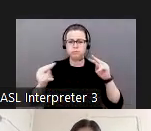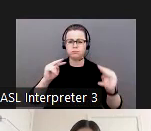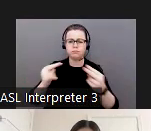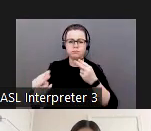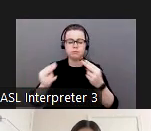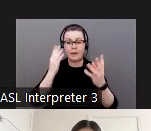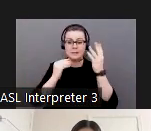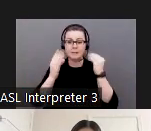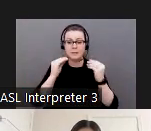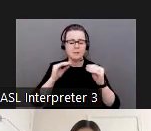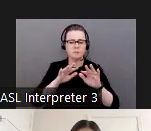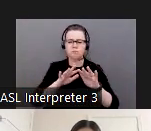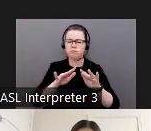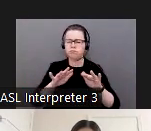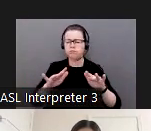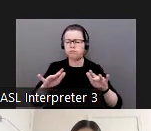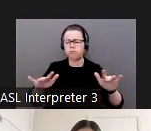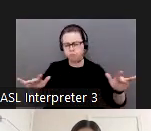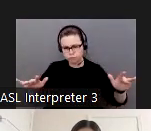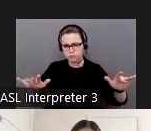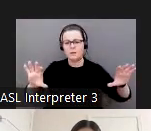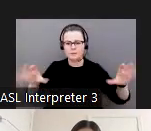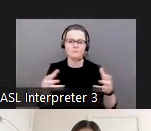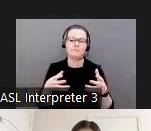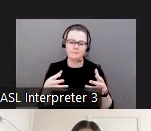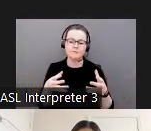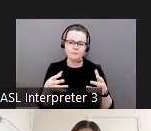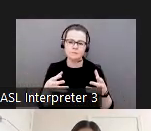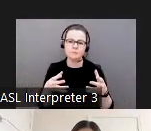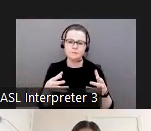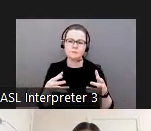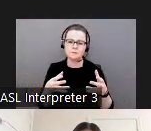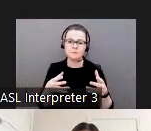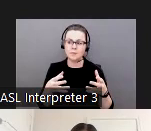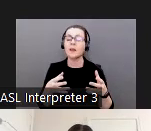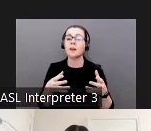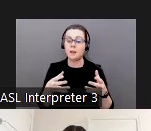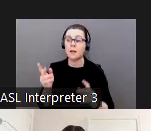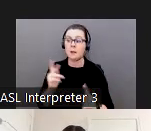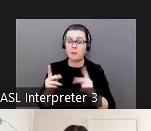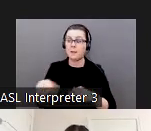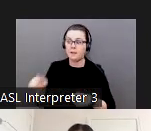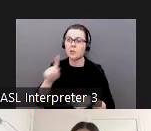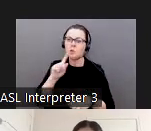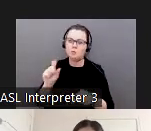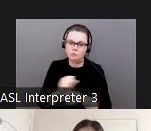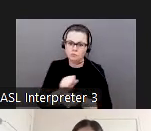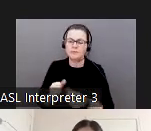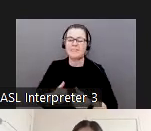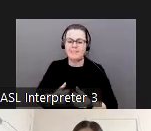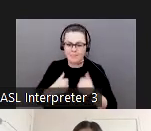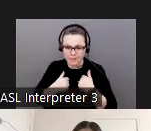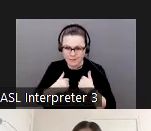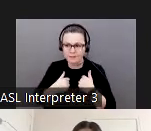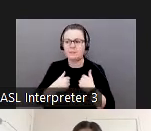across several intersections of identity and hear from people who are dealing with the issue or faced with the issue of gender-based violence from